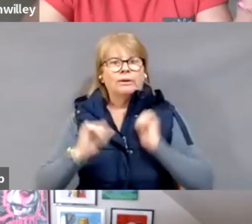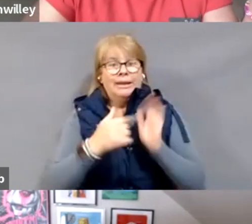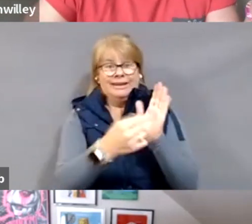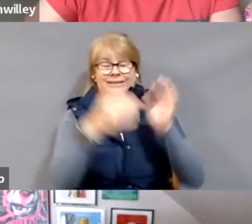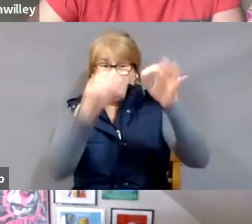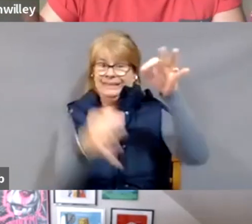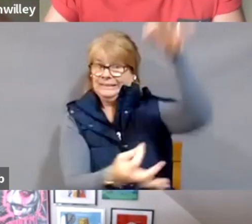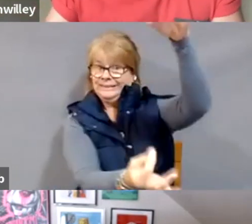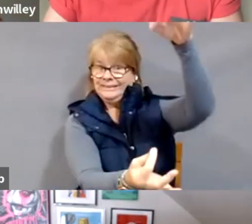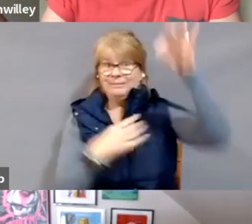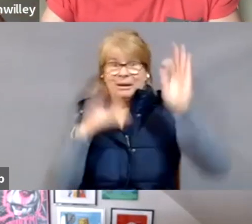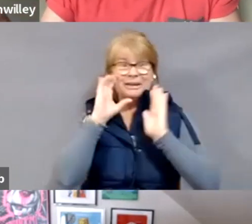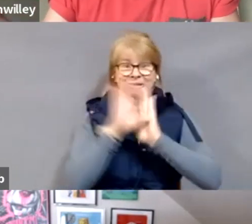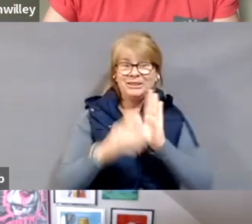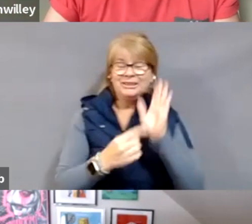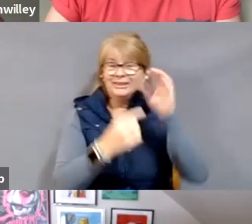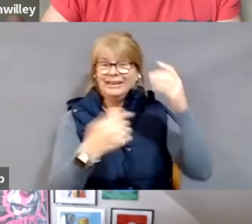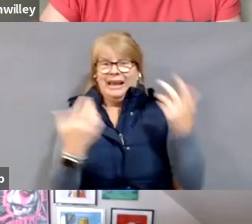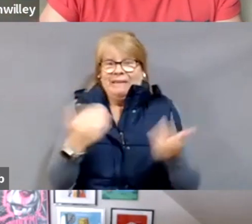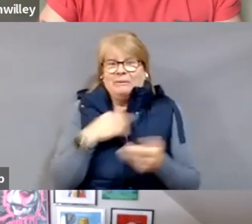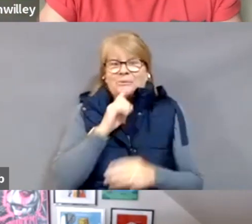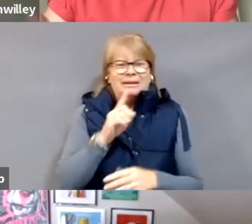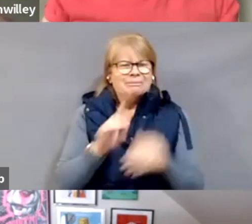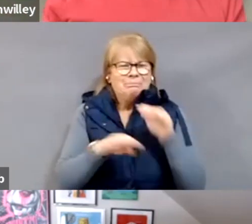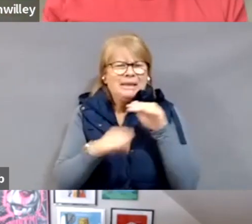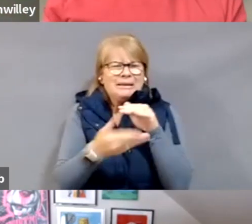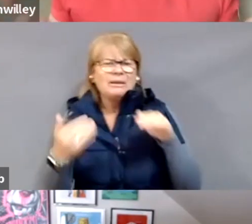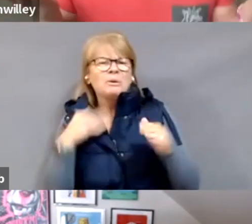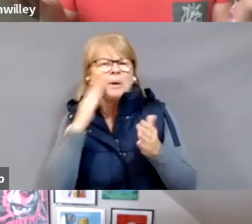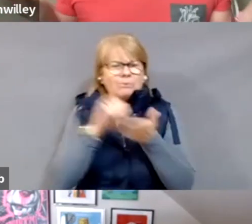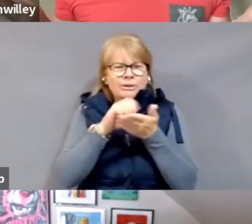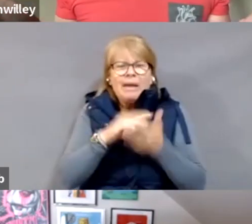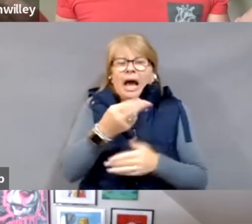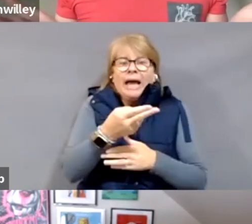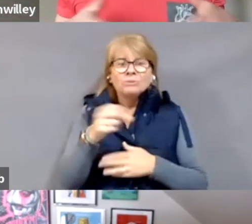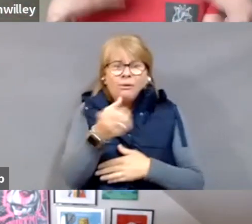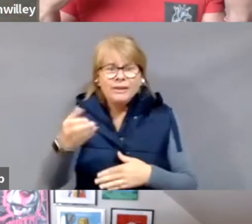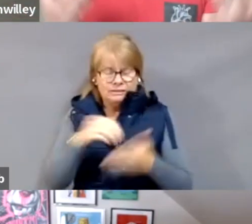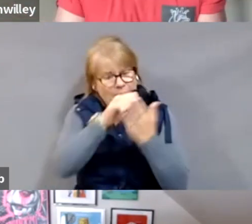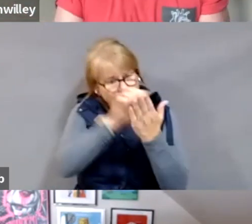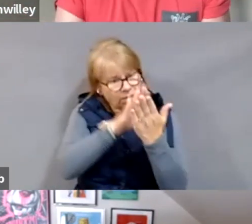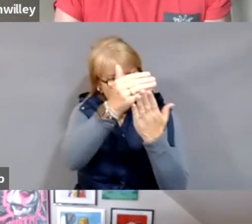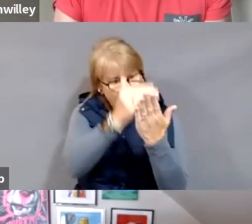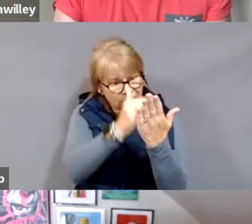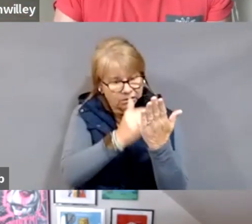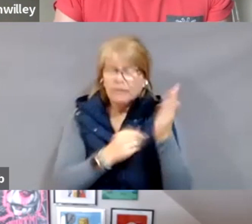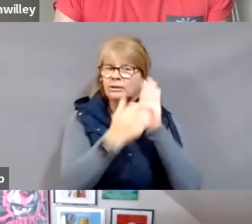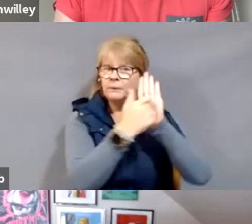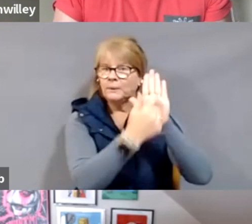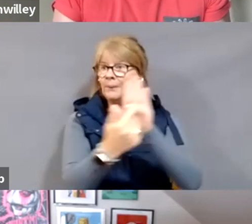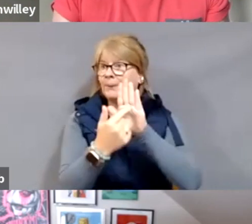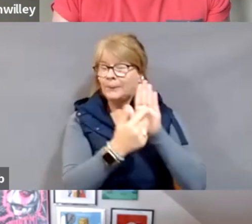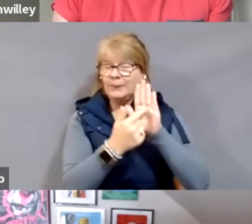and photo. And I would have these sort of amateur things and I'd put my high school resume, like whatever I could to do. And